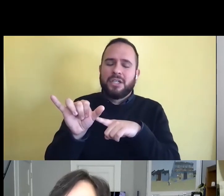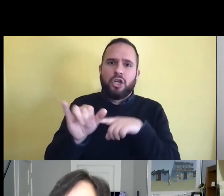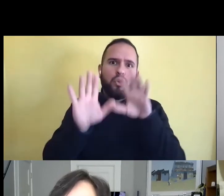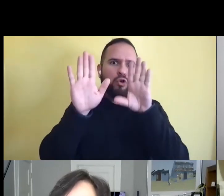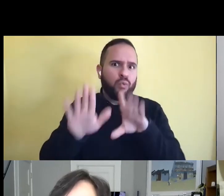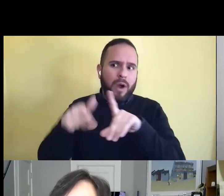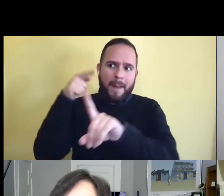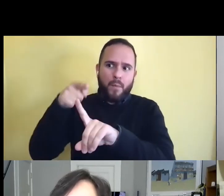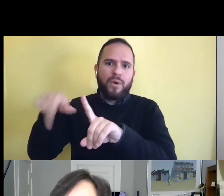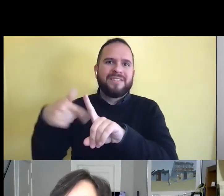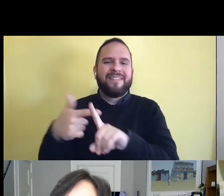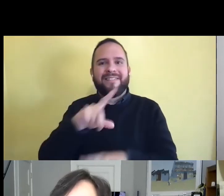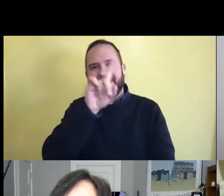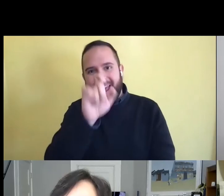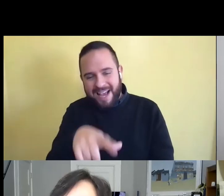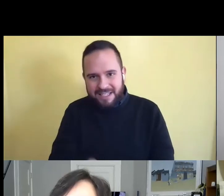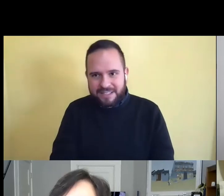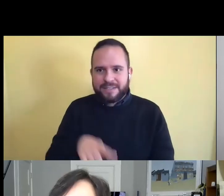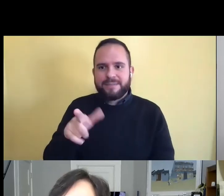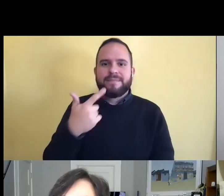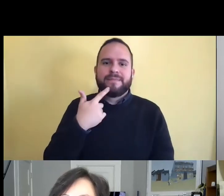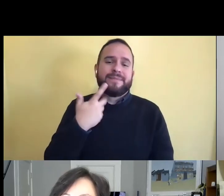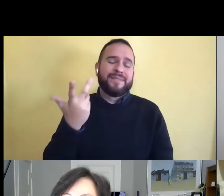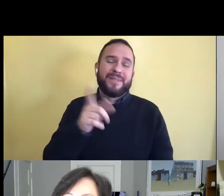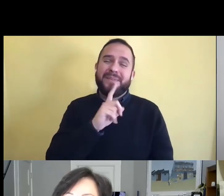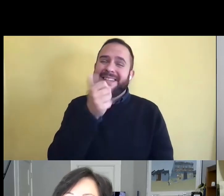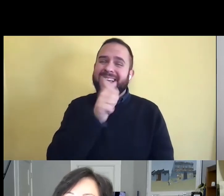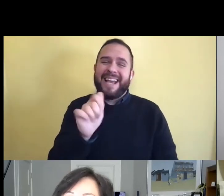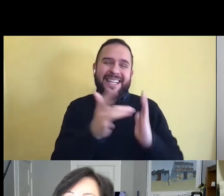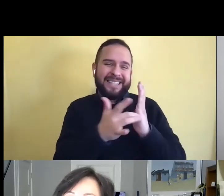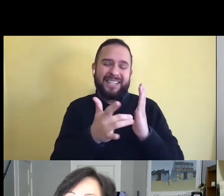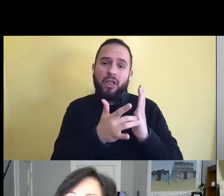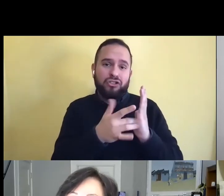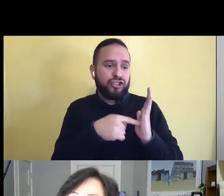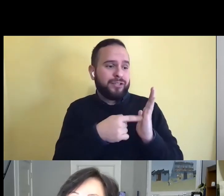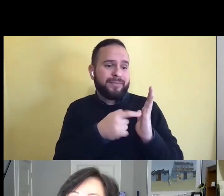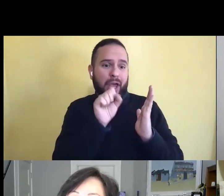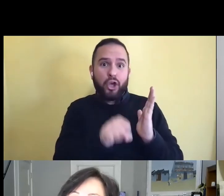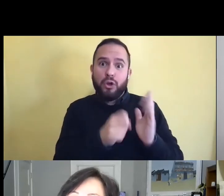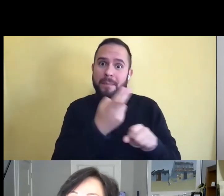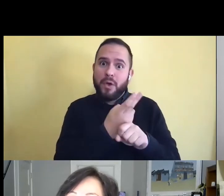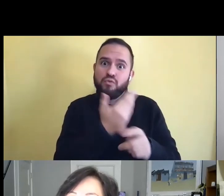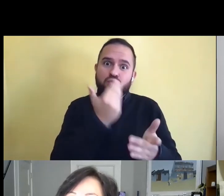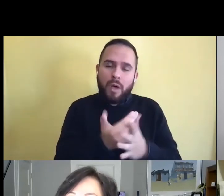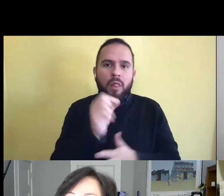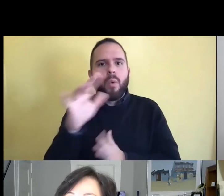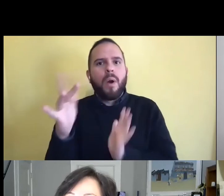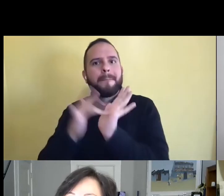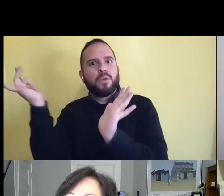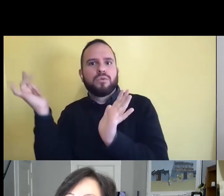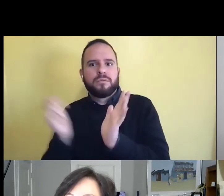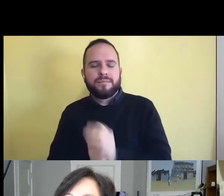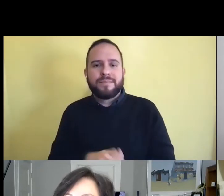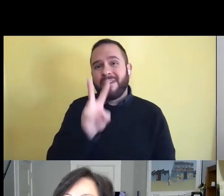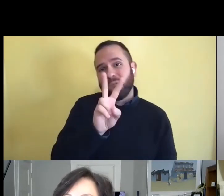asked a question. As is the case with any technology, it can be used well or abused. Voicemail, for example, you can hide behind